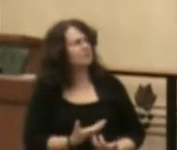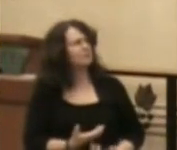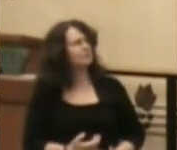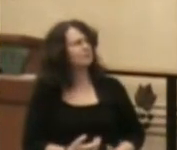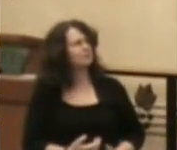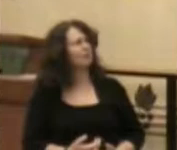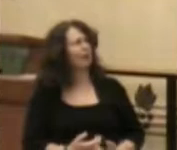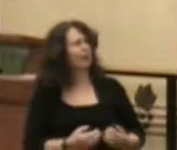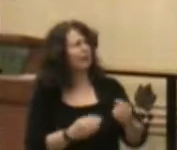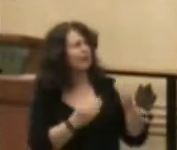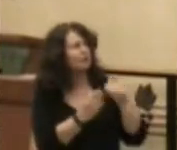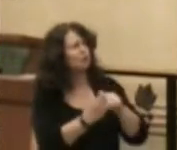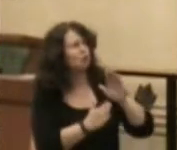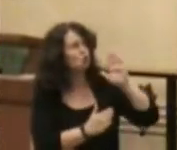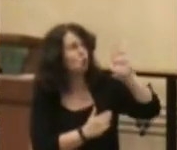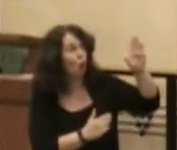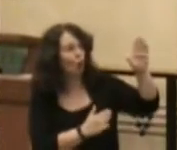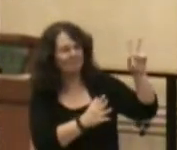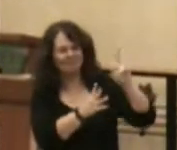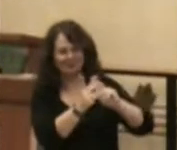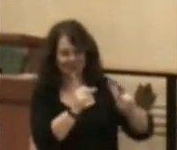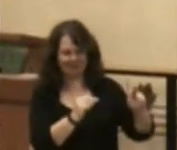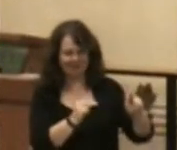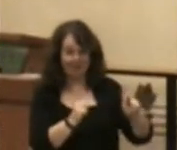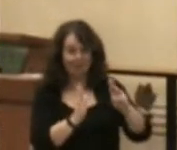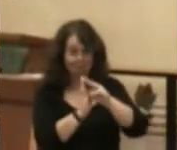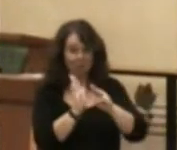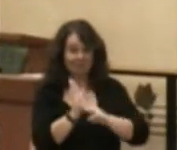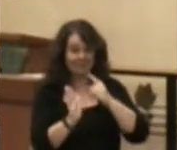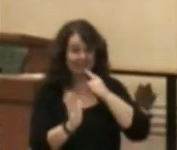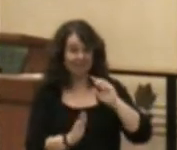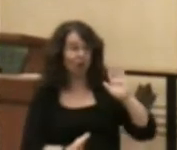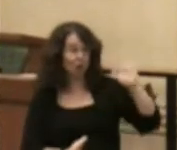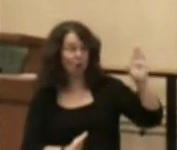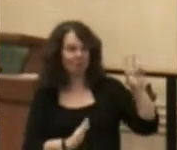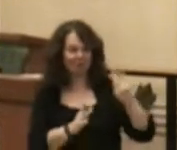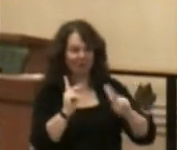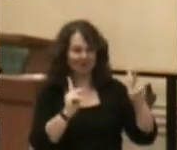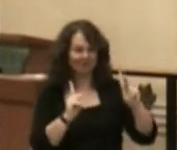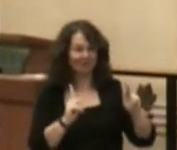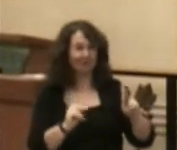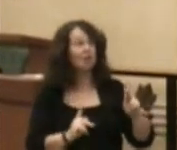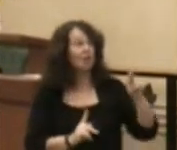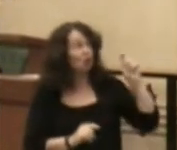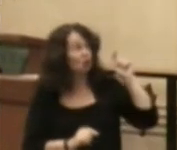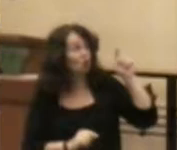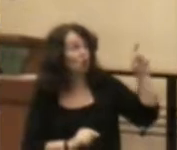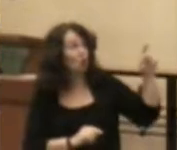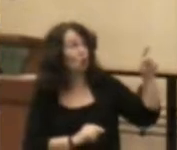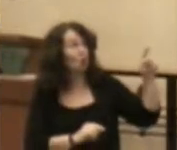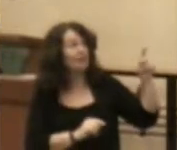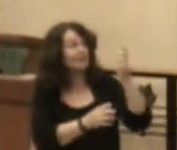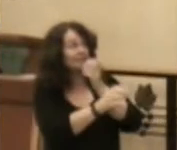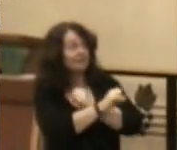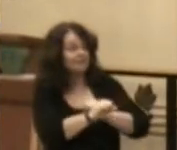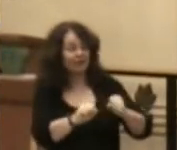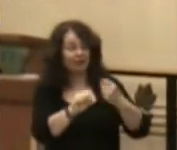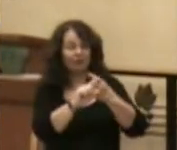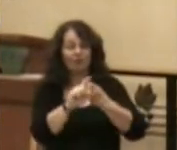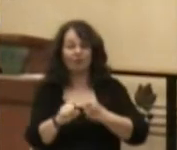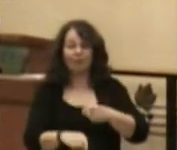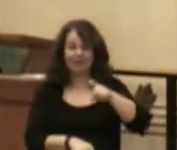your people?" Notice how Moses turns it around. "Whom you brought out of the land